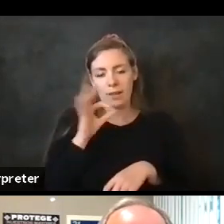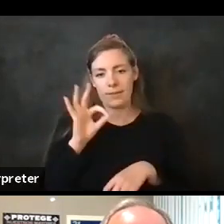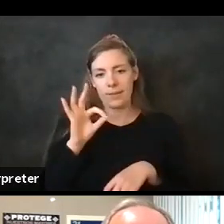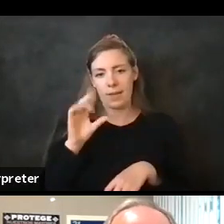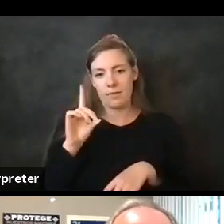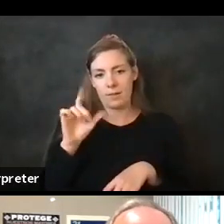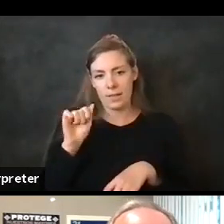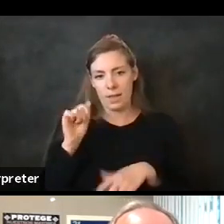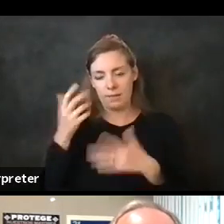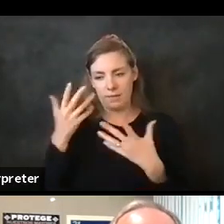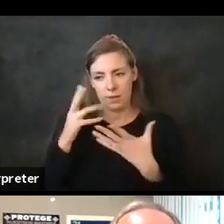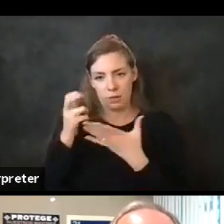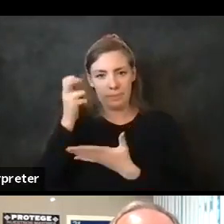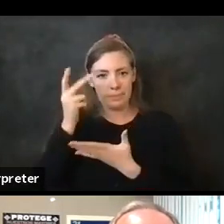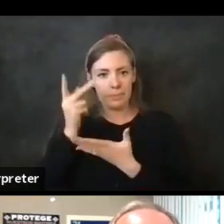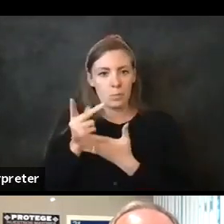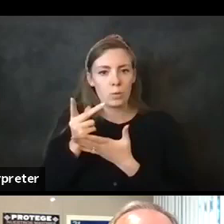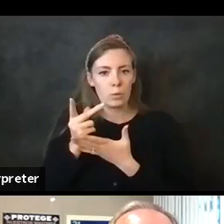and authorizes it.